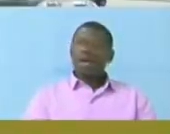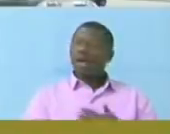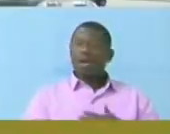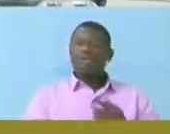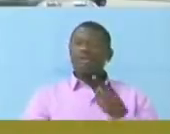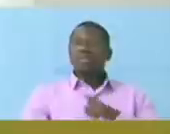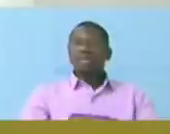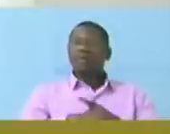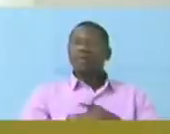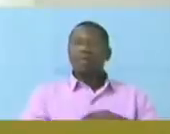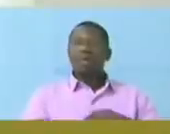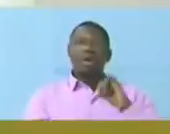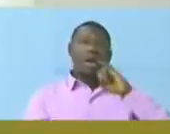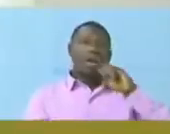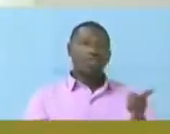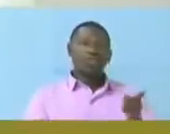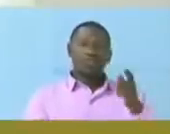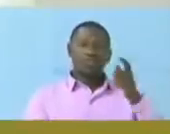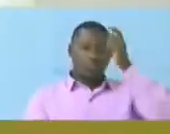locations.